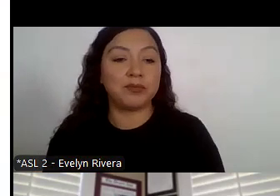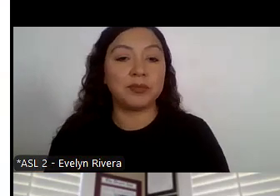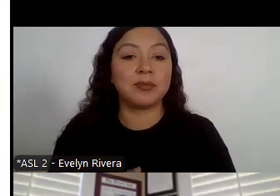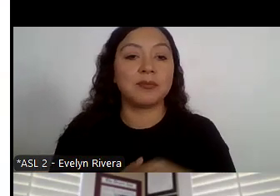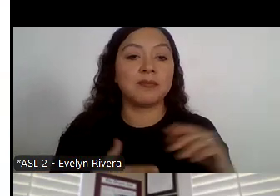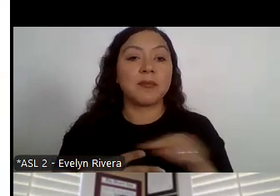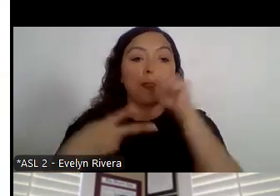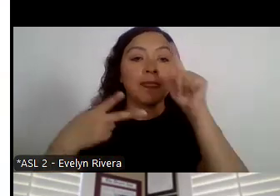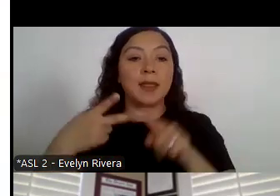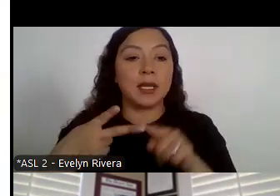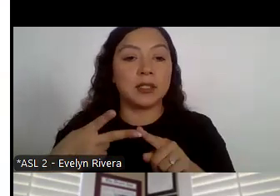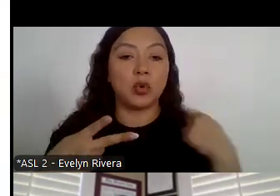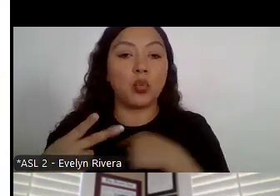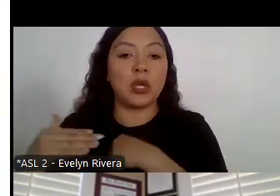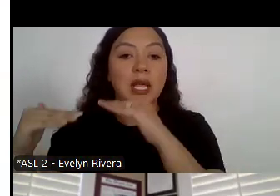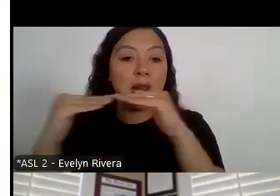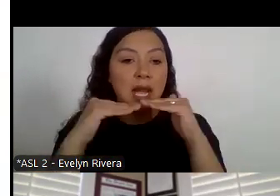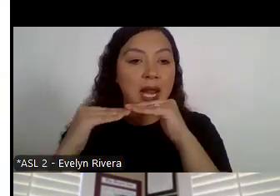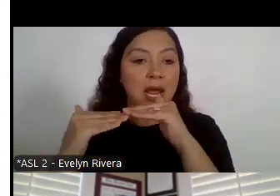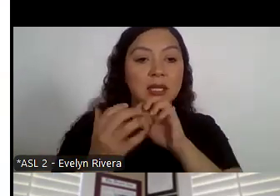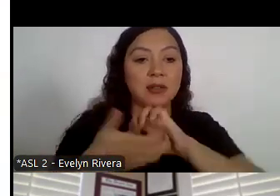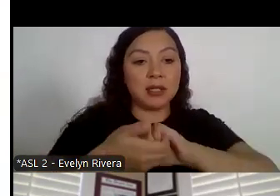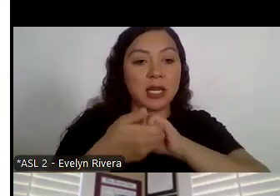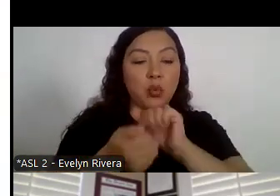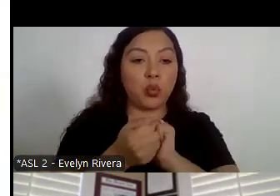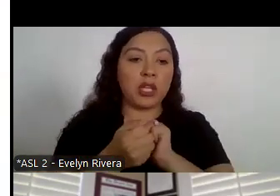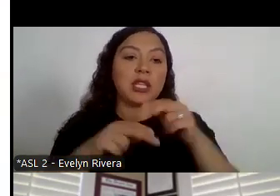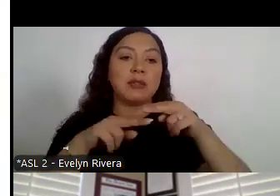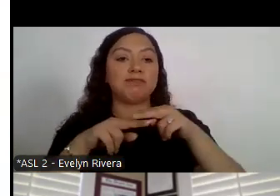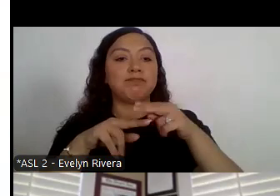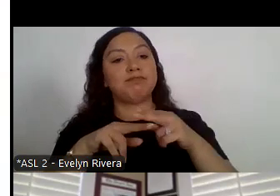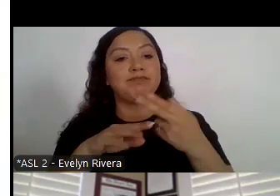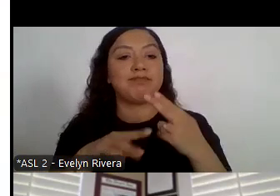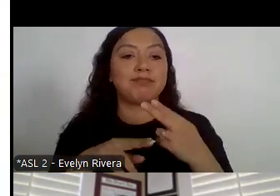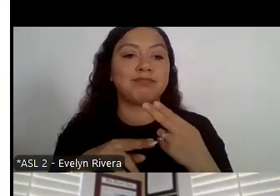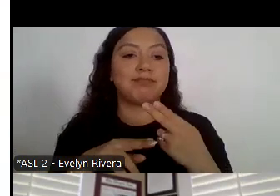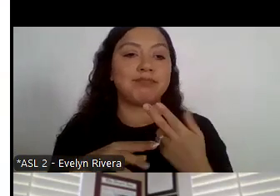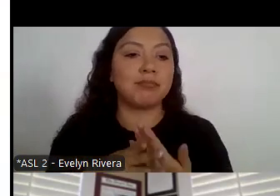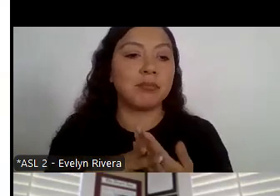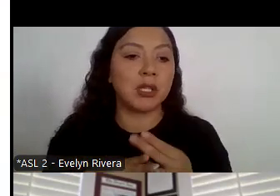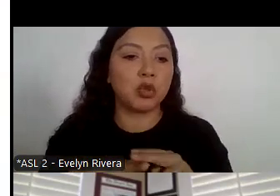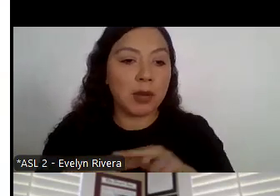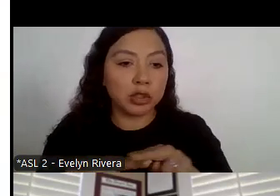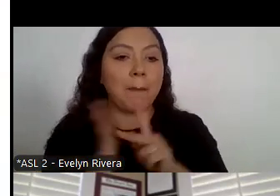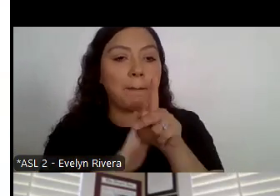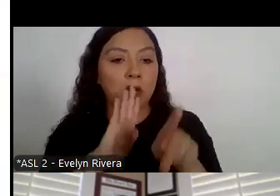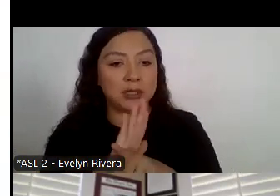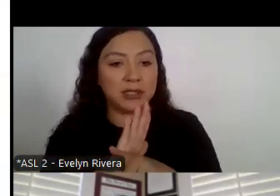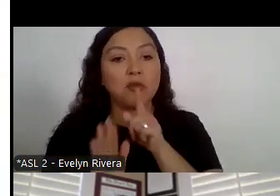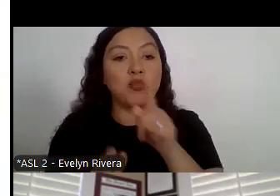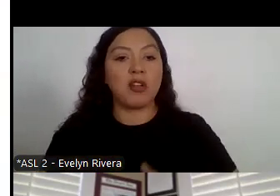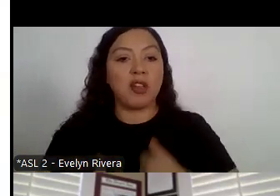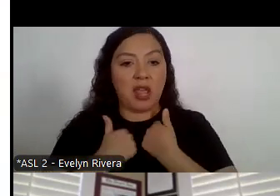align transportation policy with real life. Not every ride is medical, but every ride determines whether somebody remains connected